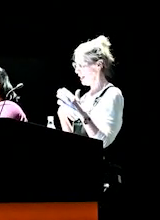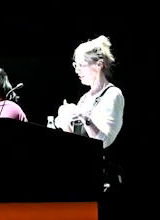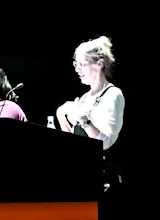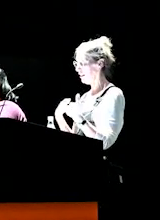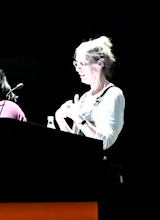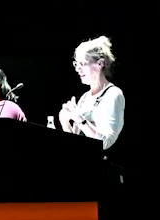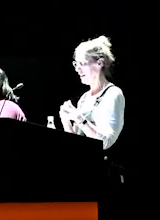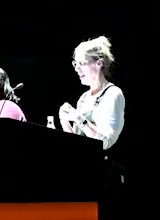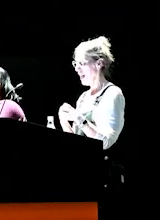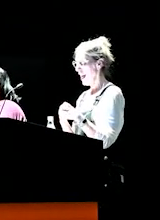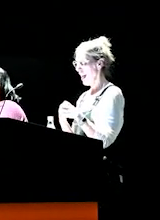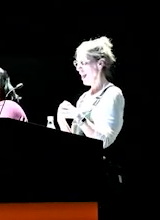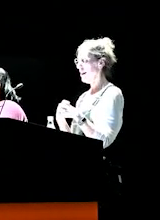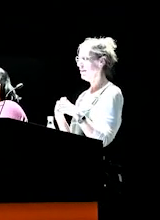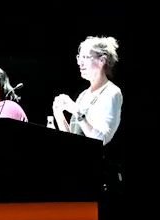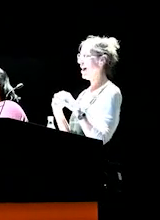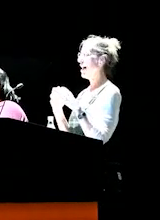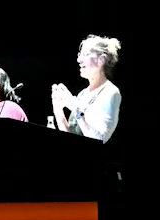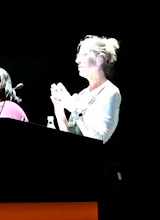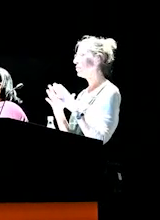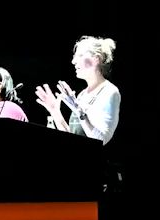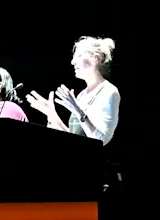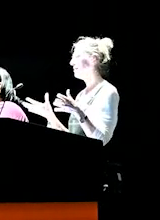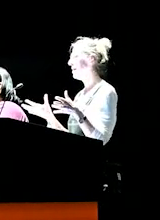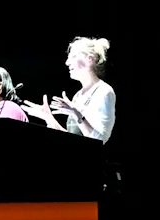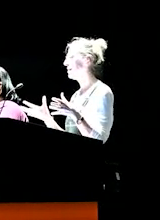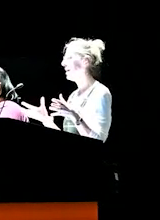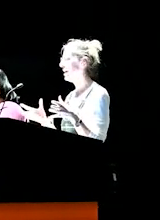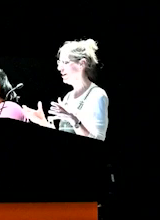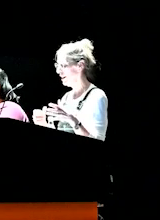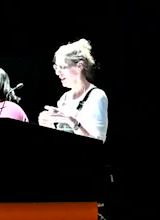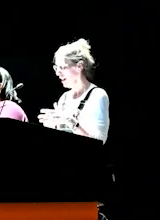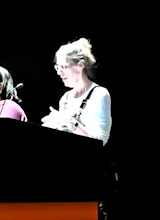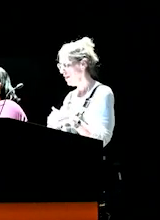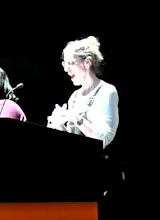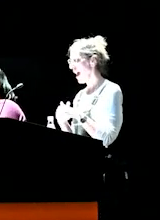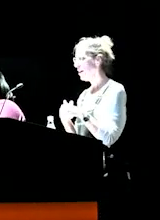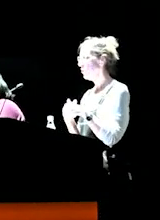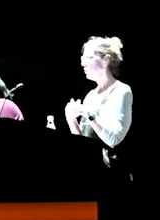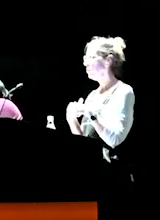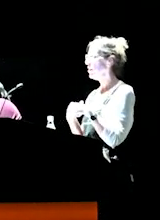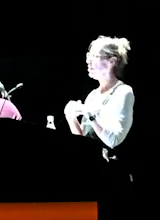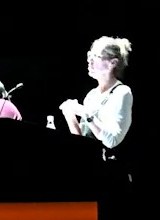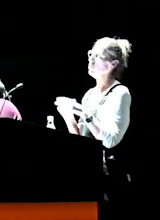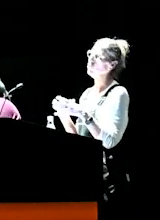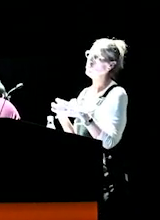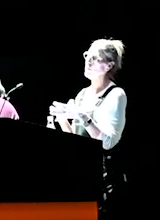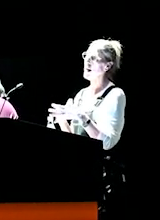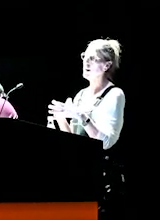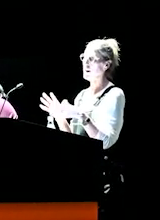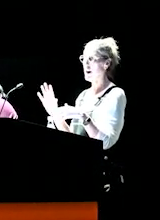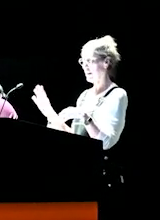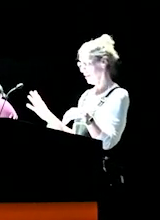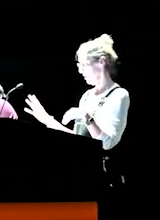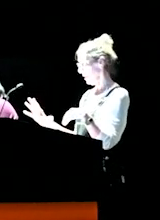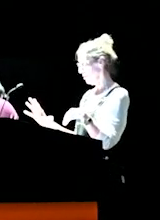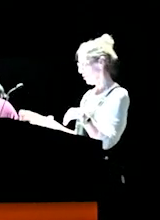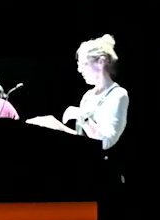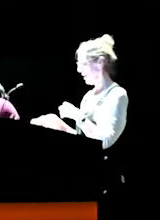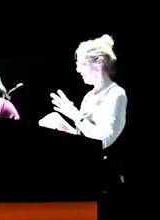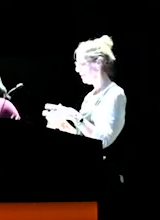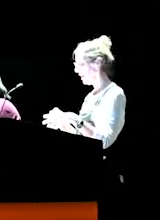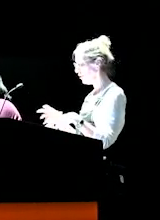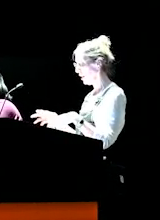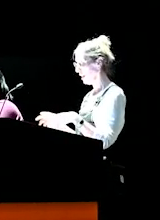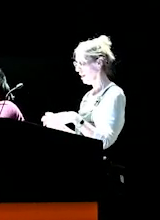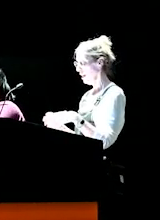for each season, and then creating a style guide that could be used by the on-air team to